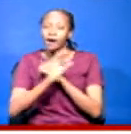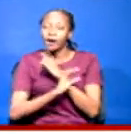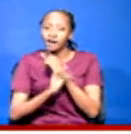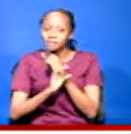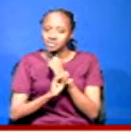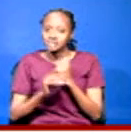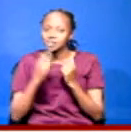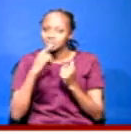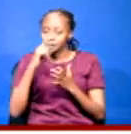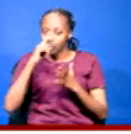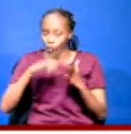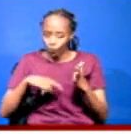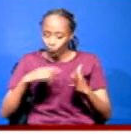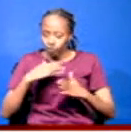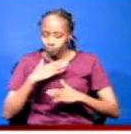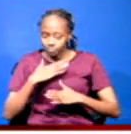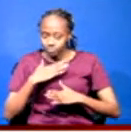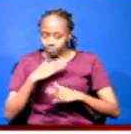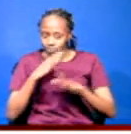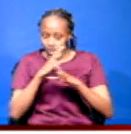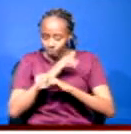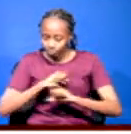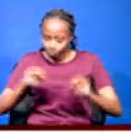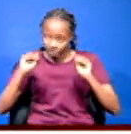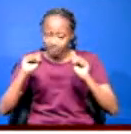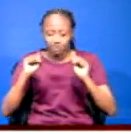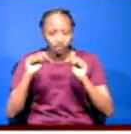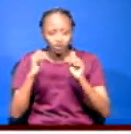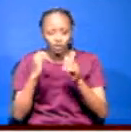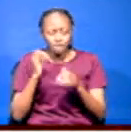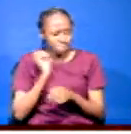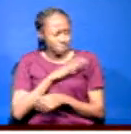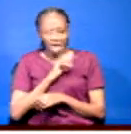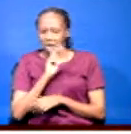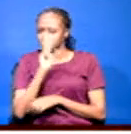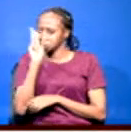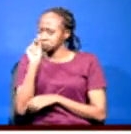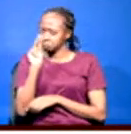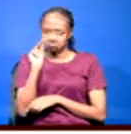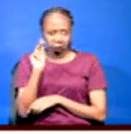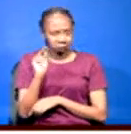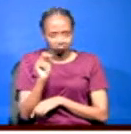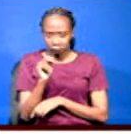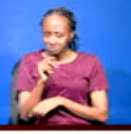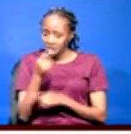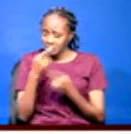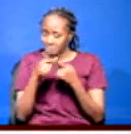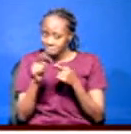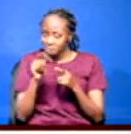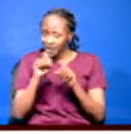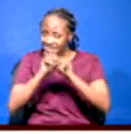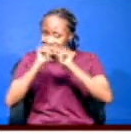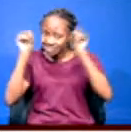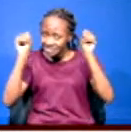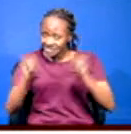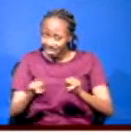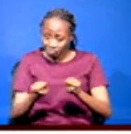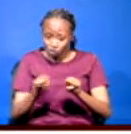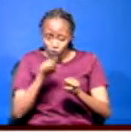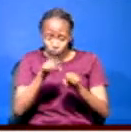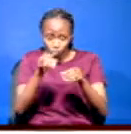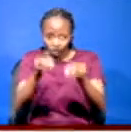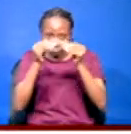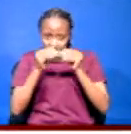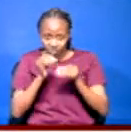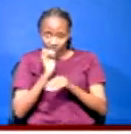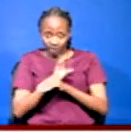without fear of contradiction, that the system that we have set forth with your direction is going to be